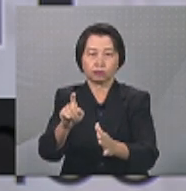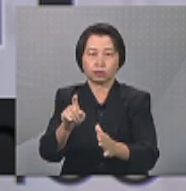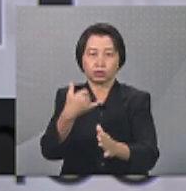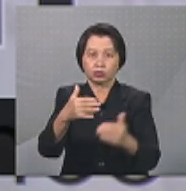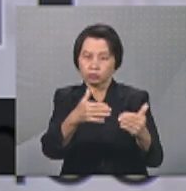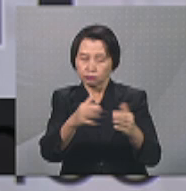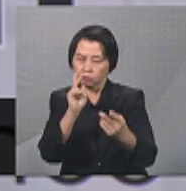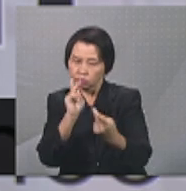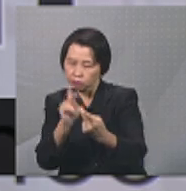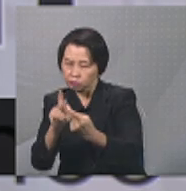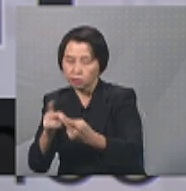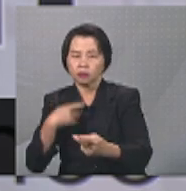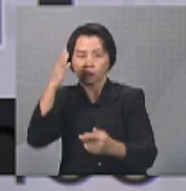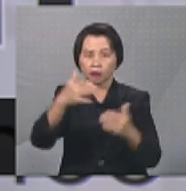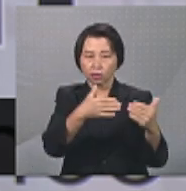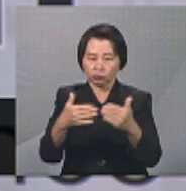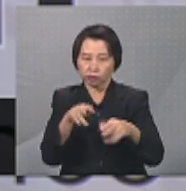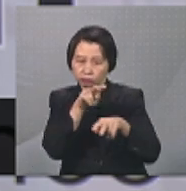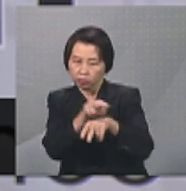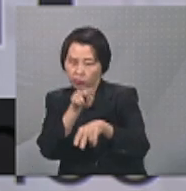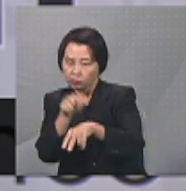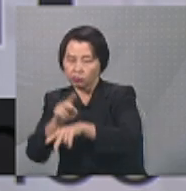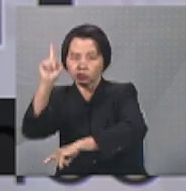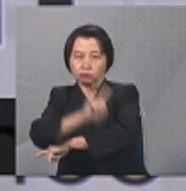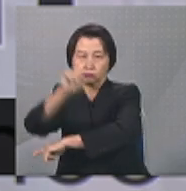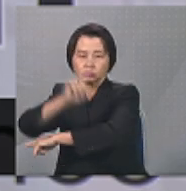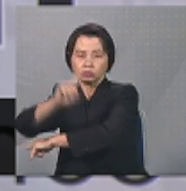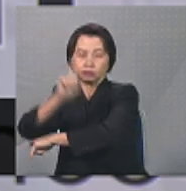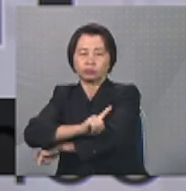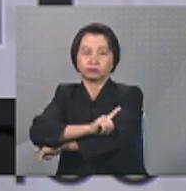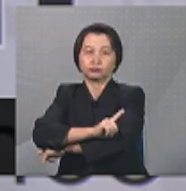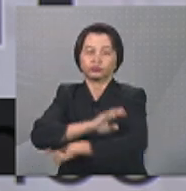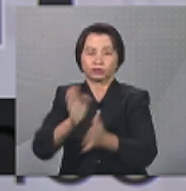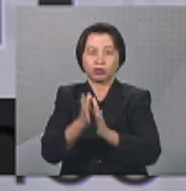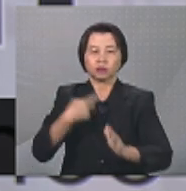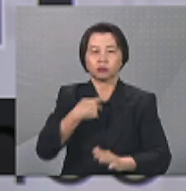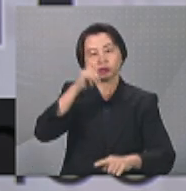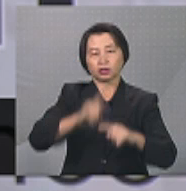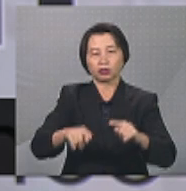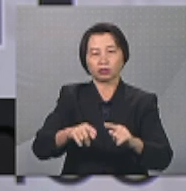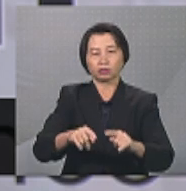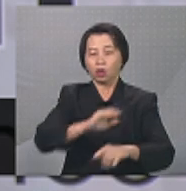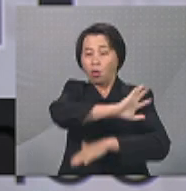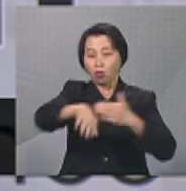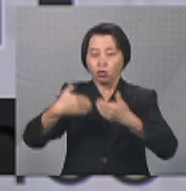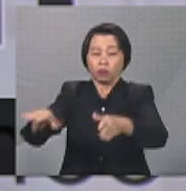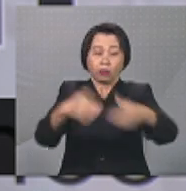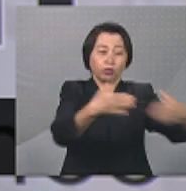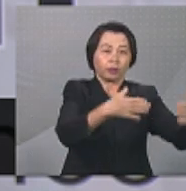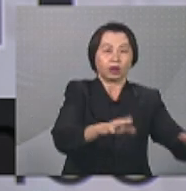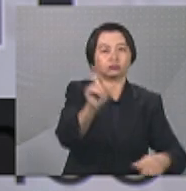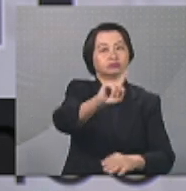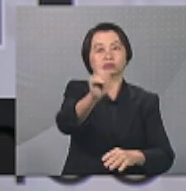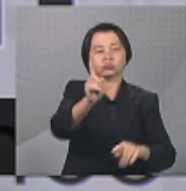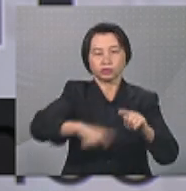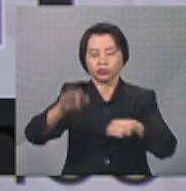implementable, and we will continue to monitor daily in terms of the situation. So we cannot leave it up totally, but slowly,